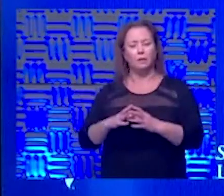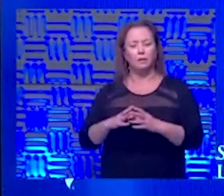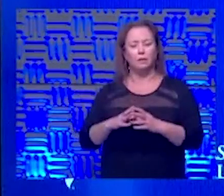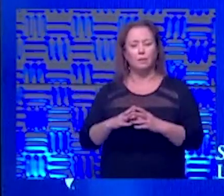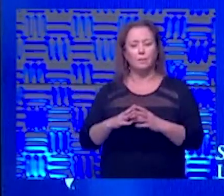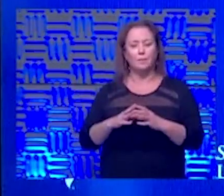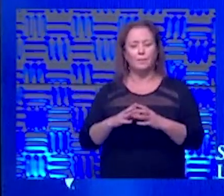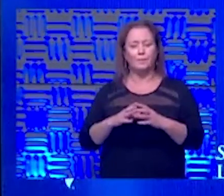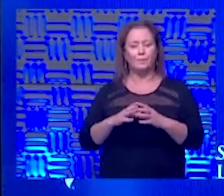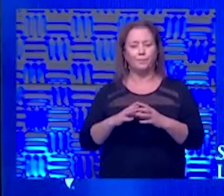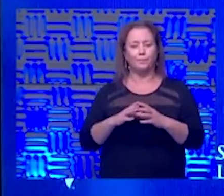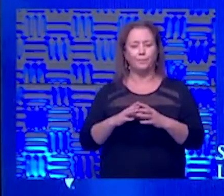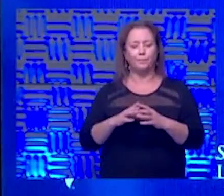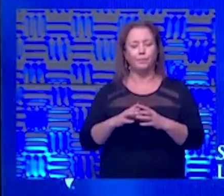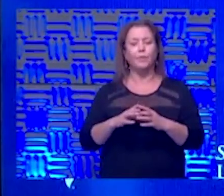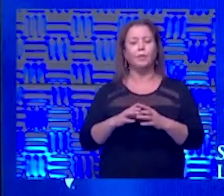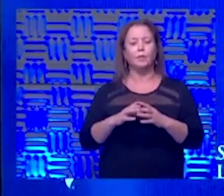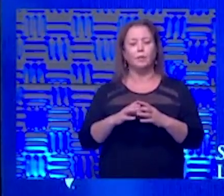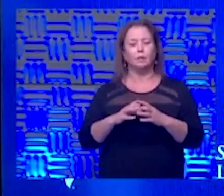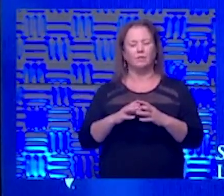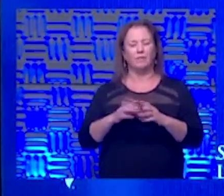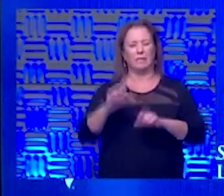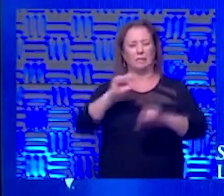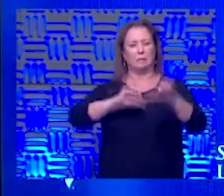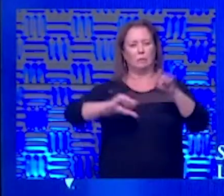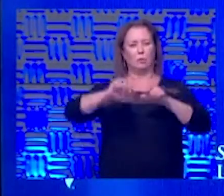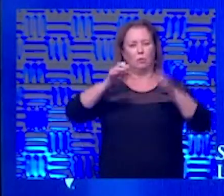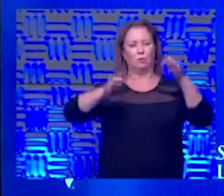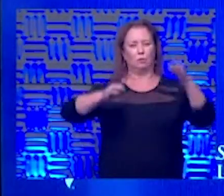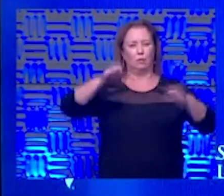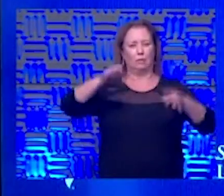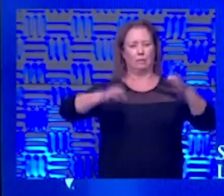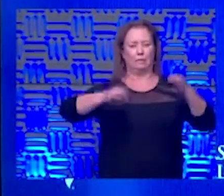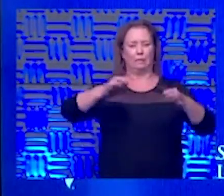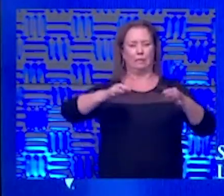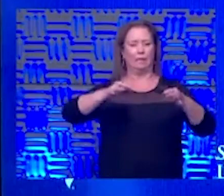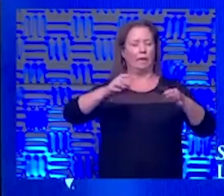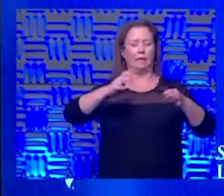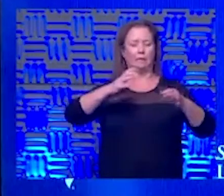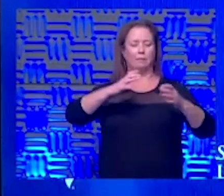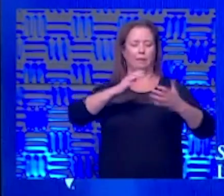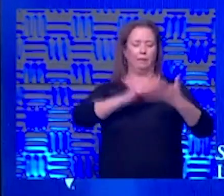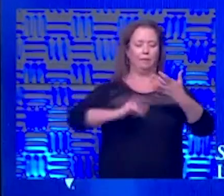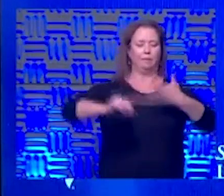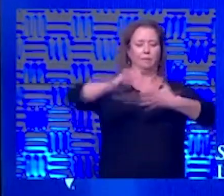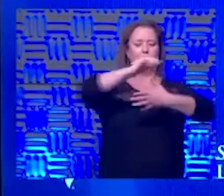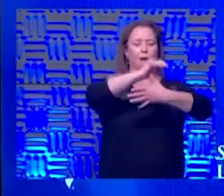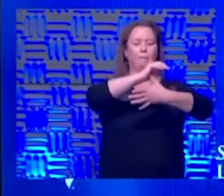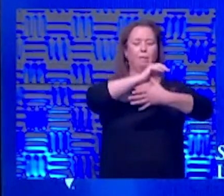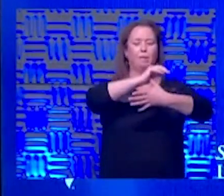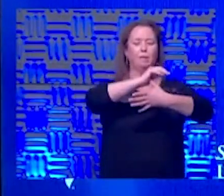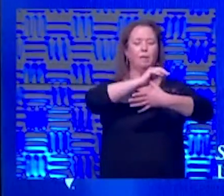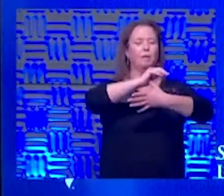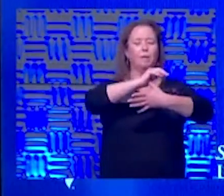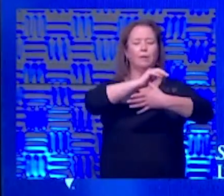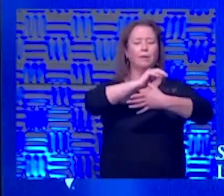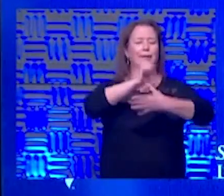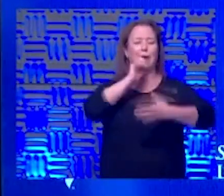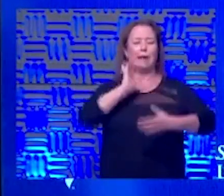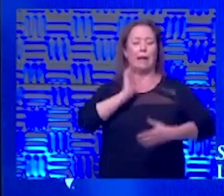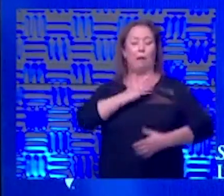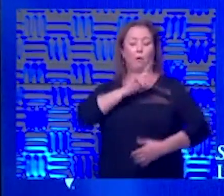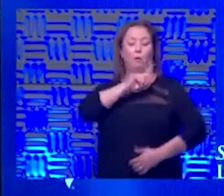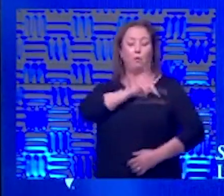when social justice has to overcome our personal needs. And I think that's one